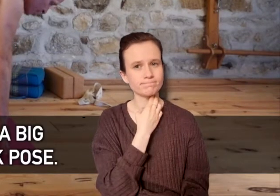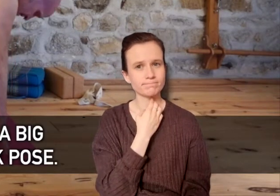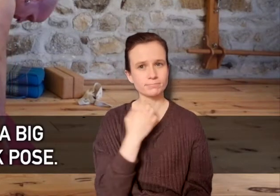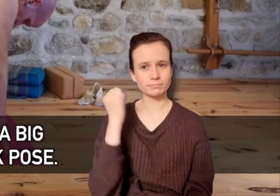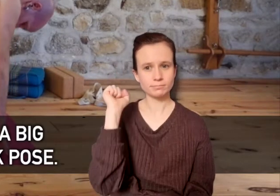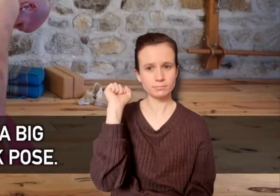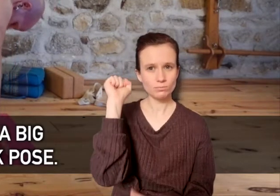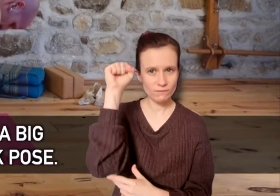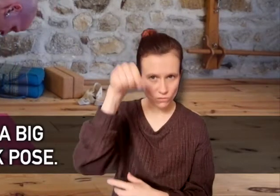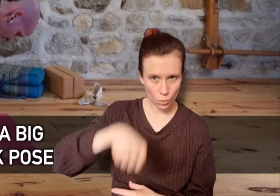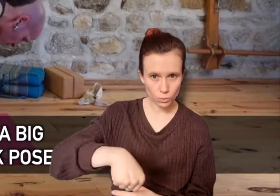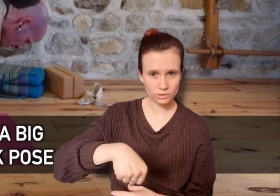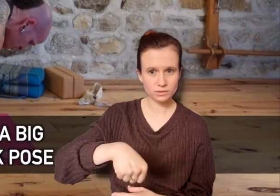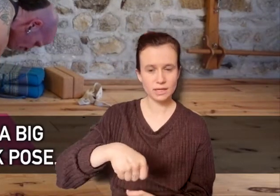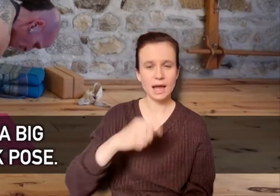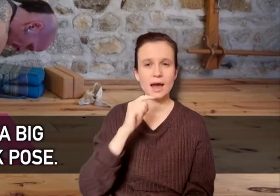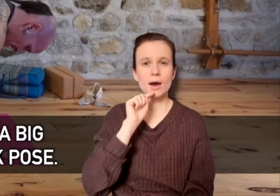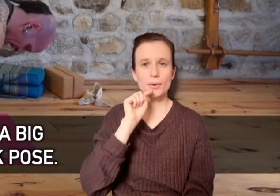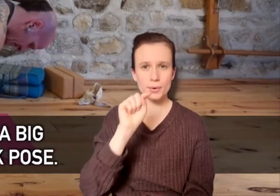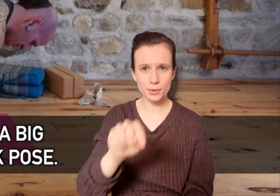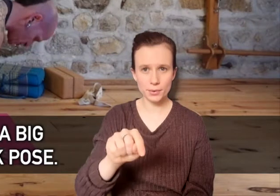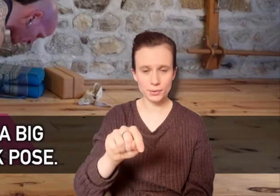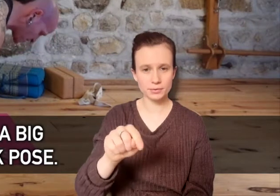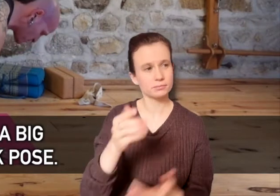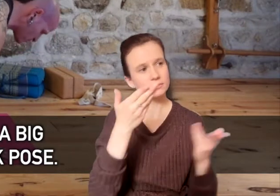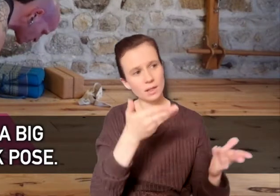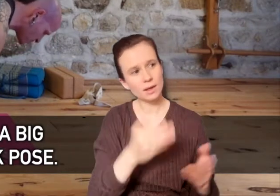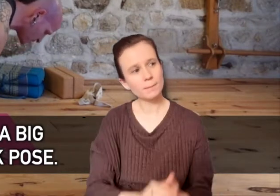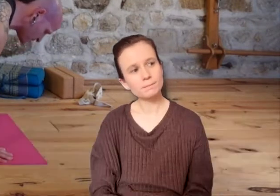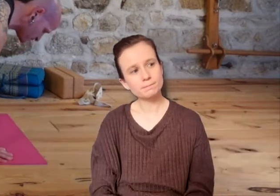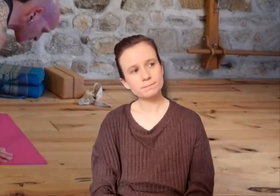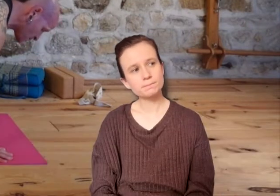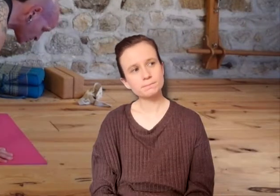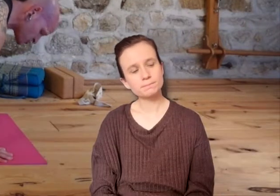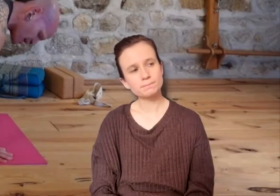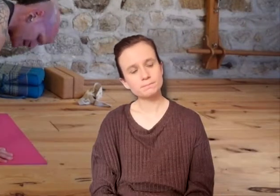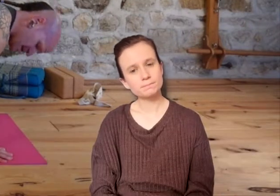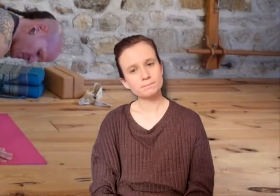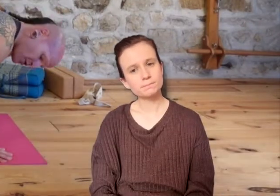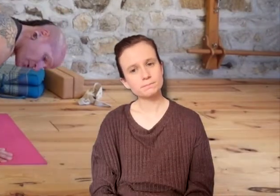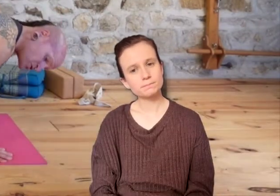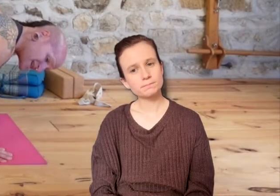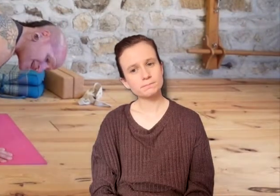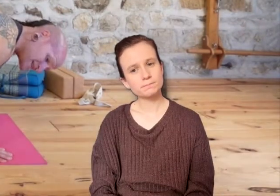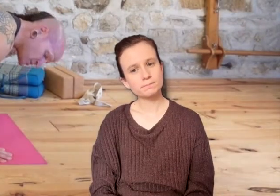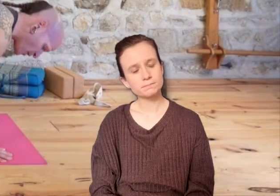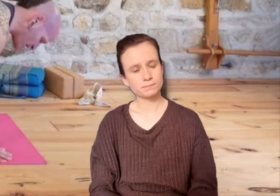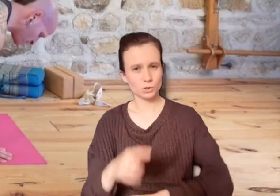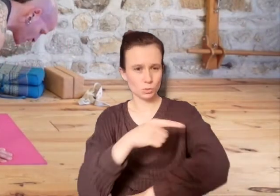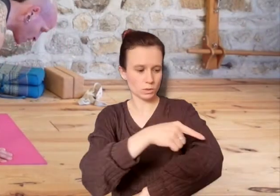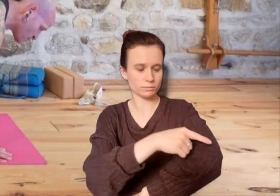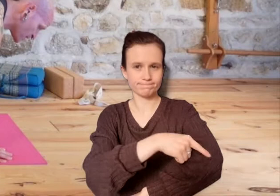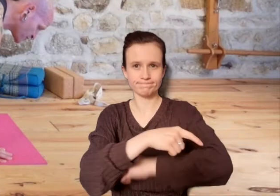On the exhale, we're going to take a big step or a jump back into your plank pose. Trying to keep the elbows tight to the